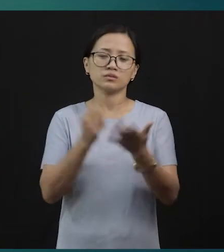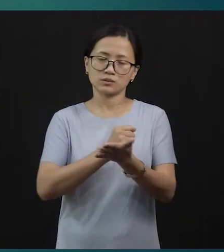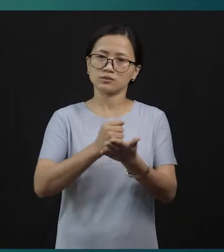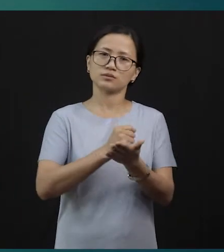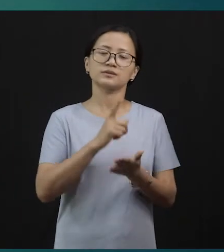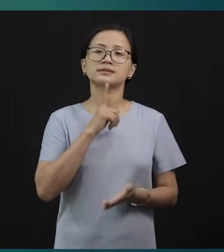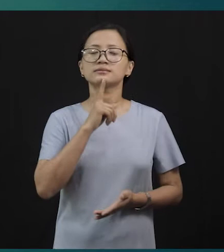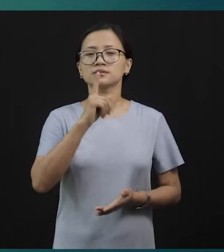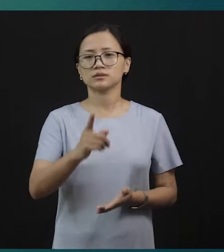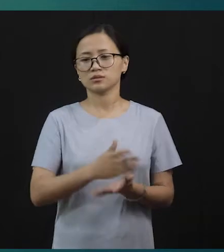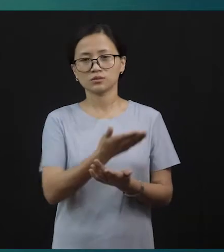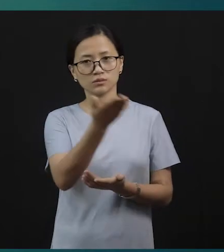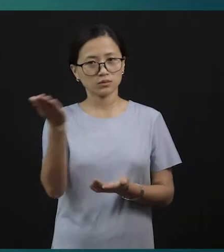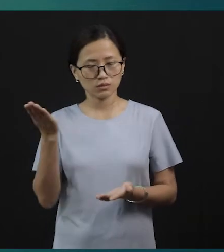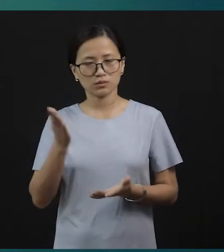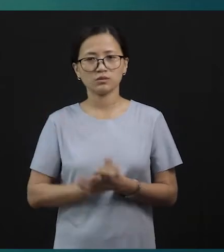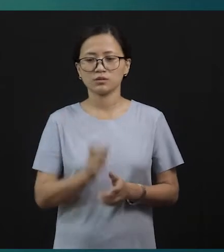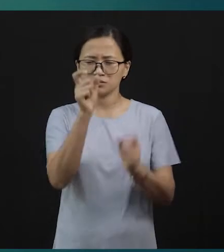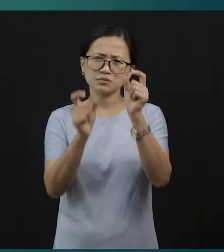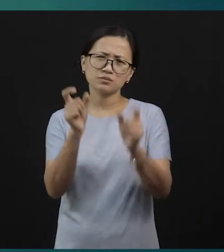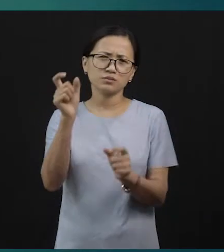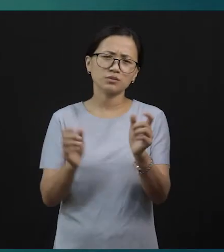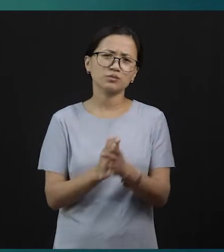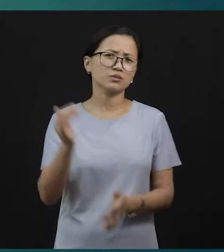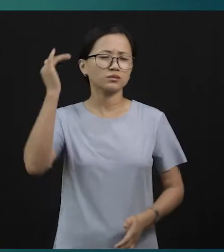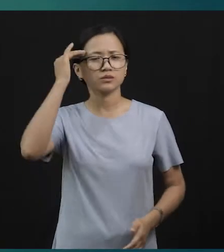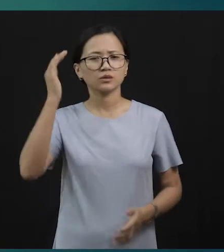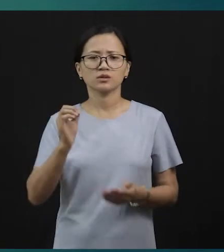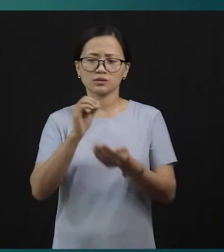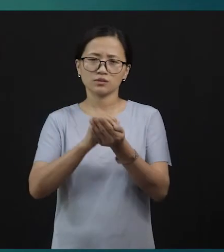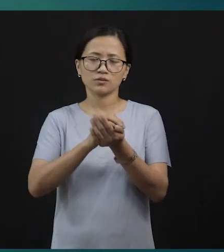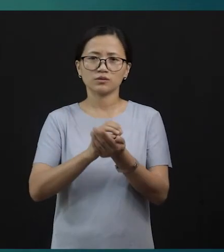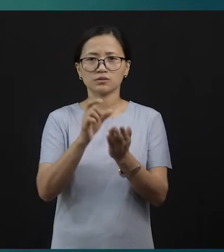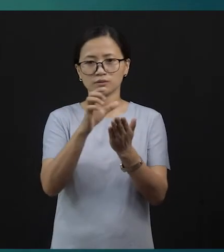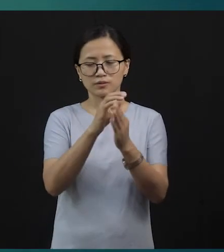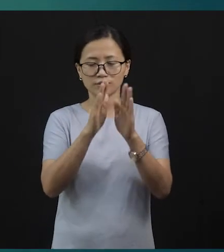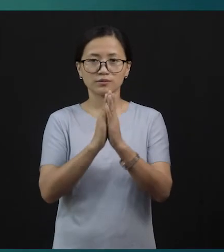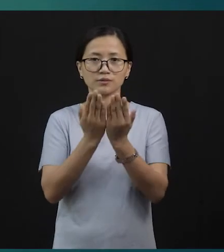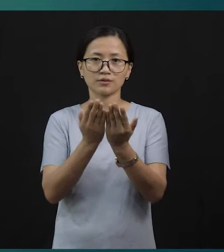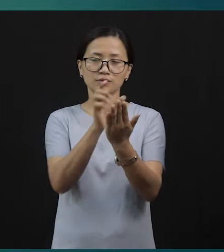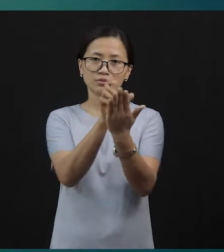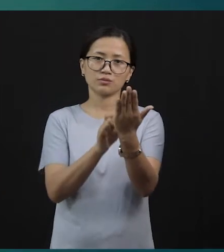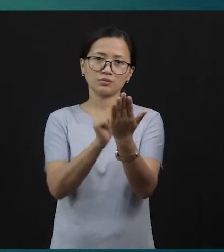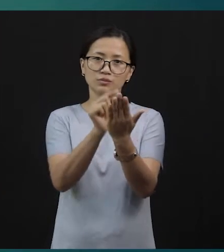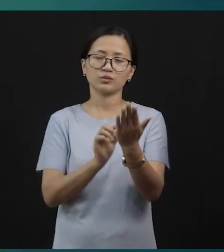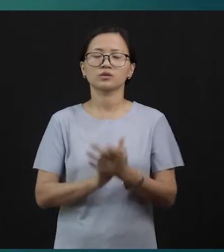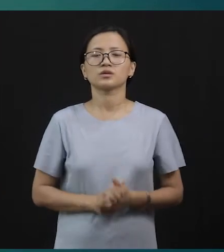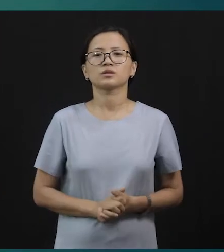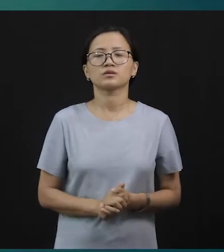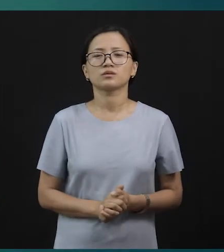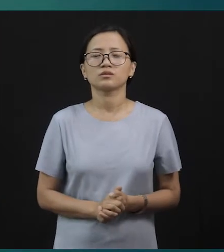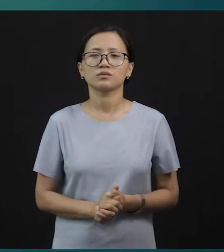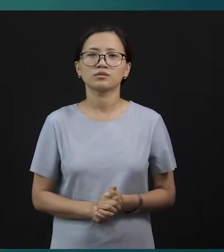to tell you now. We know there are people who maintains diary very clearly. In higher classes, you will also read about